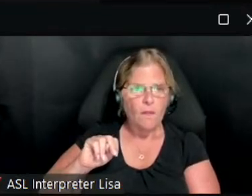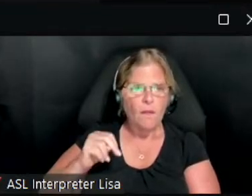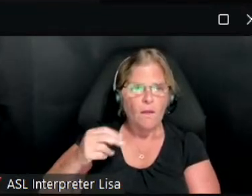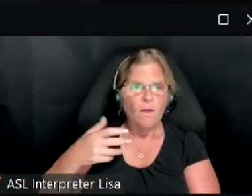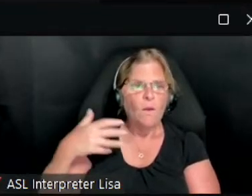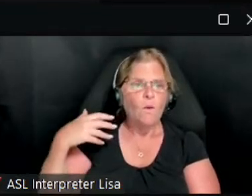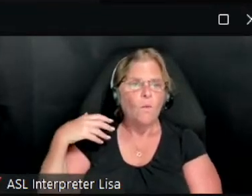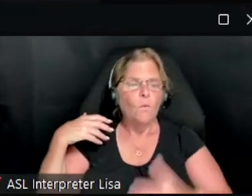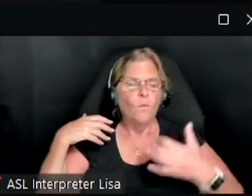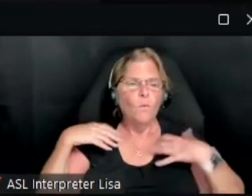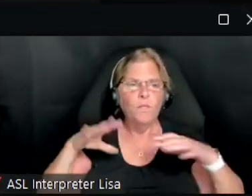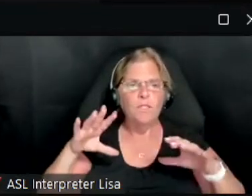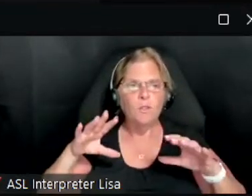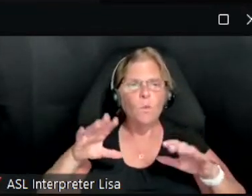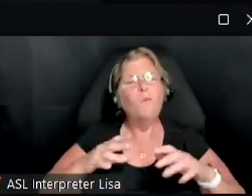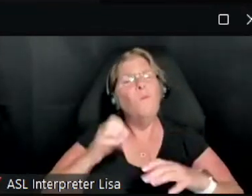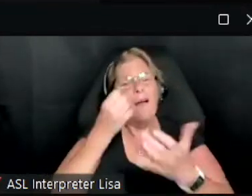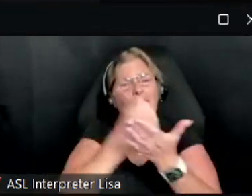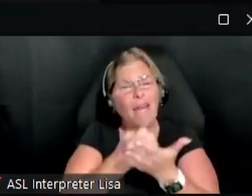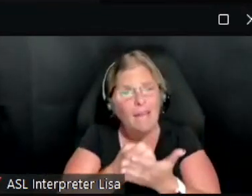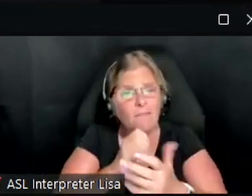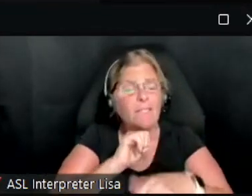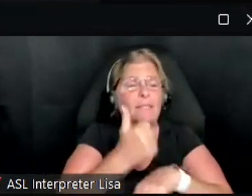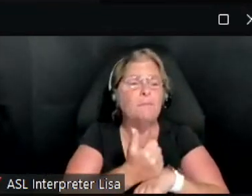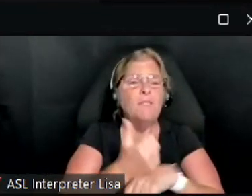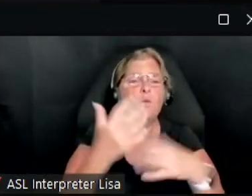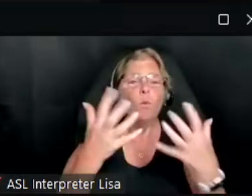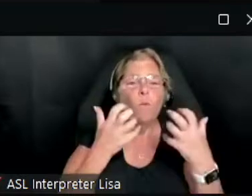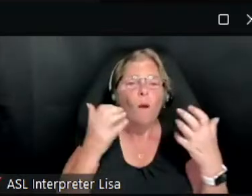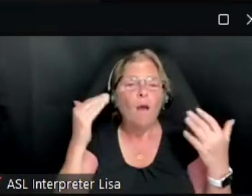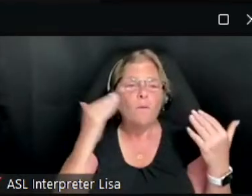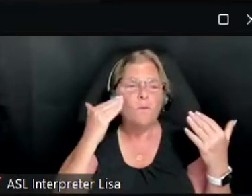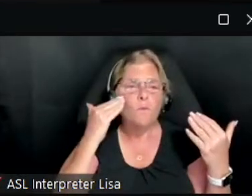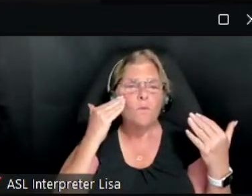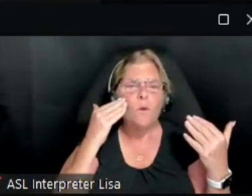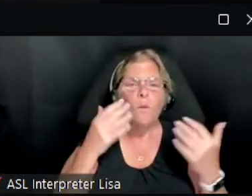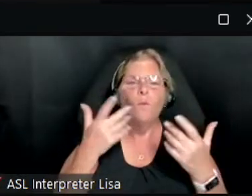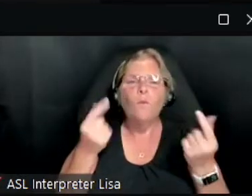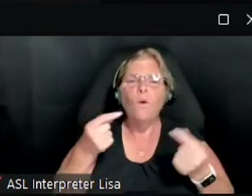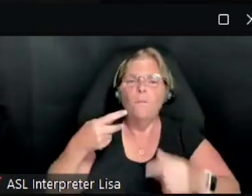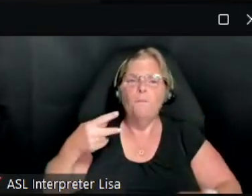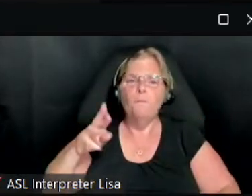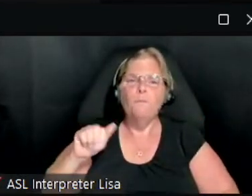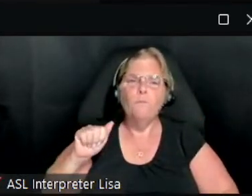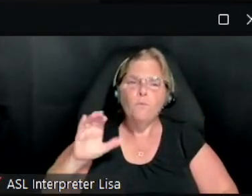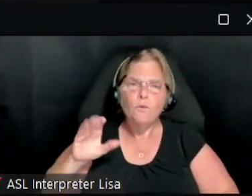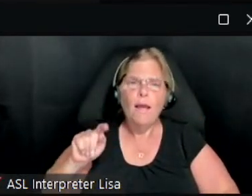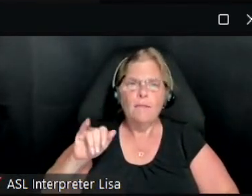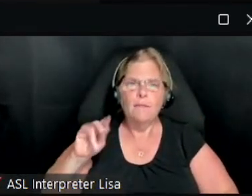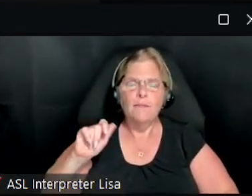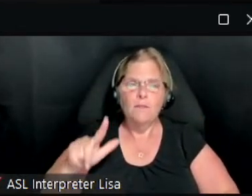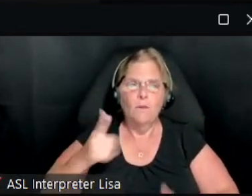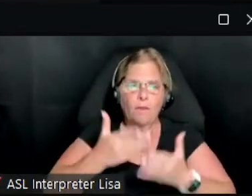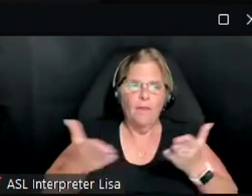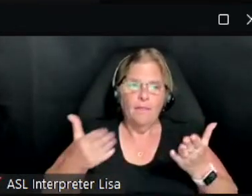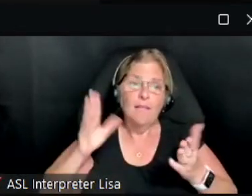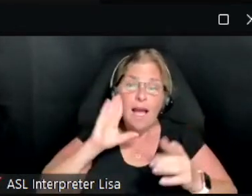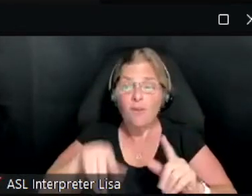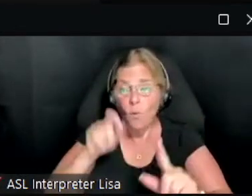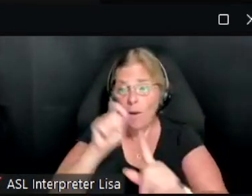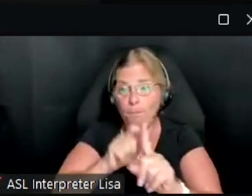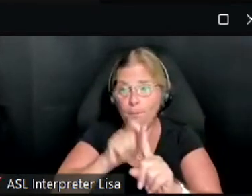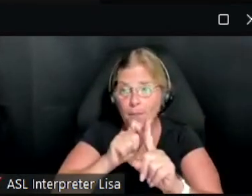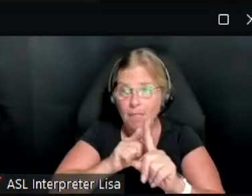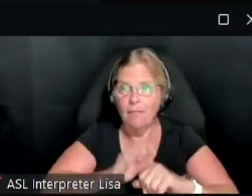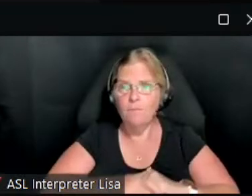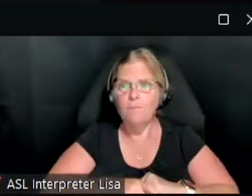Literature and evidence-based and research, we want to know what practical things we can do. I'm only picking, I know. Yeah, well, those are